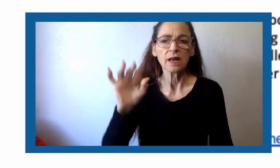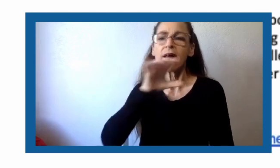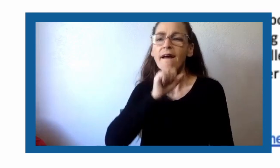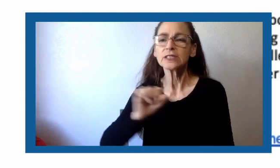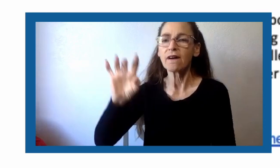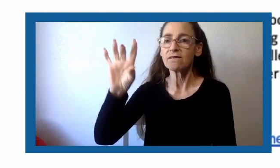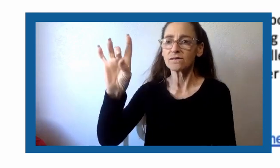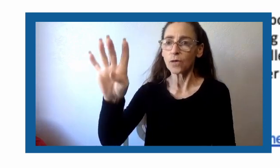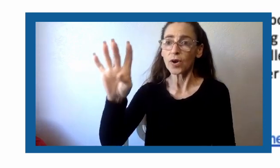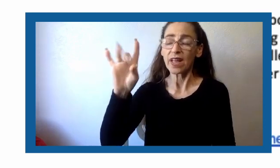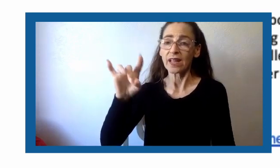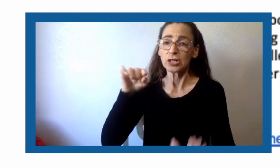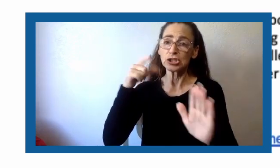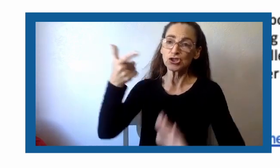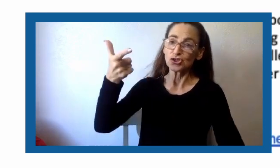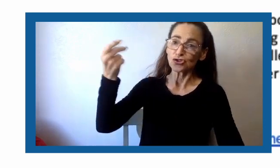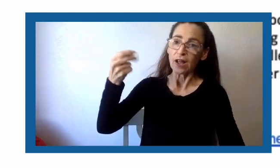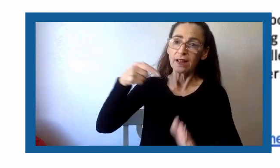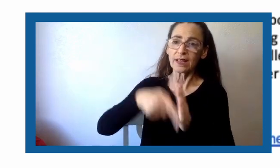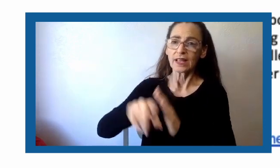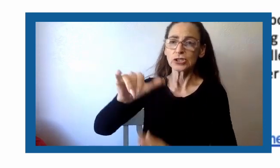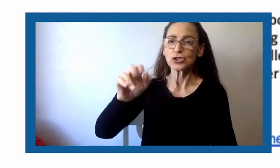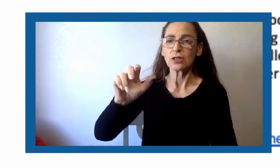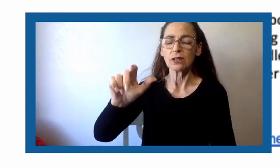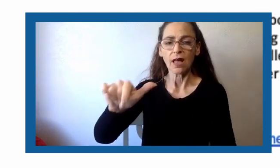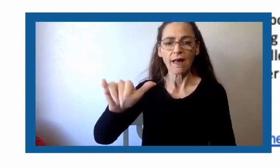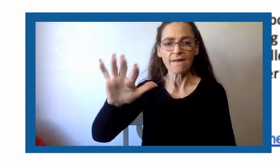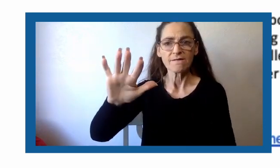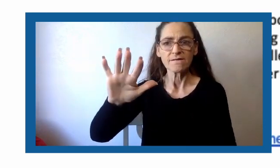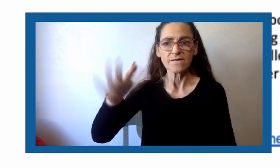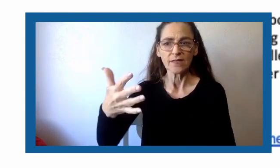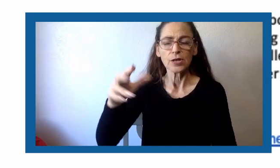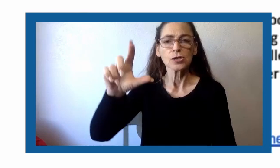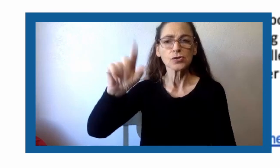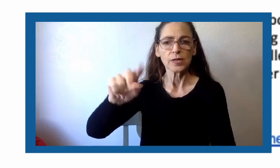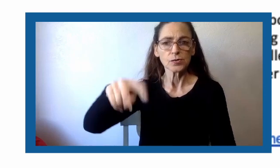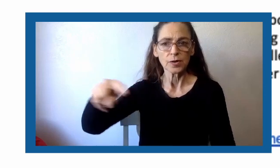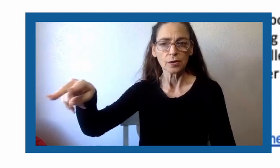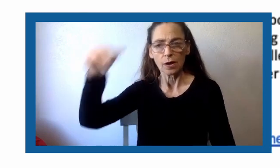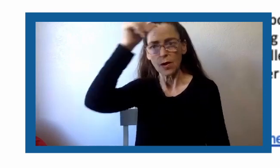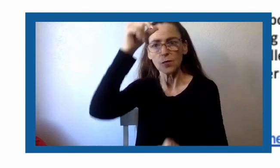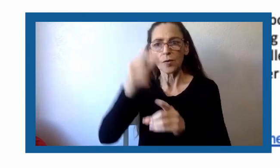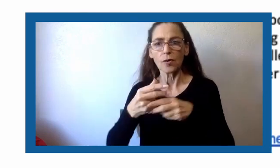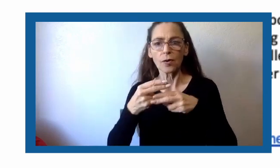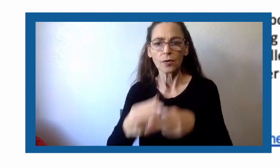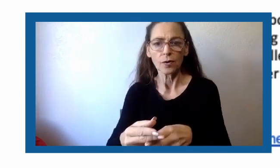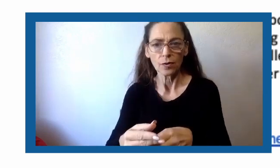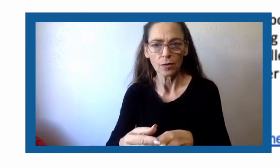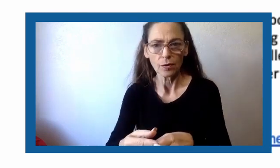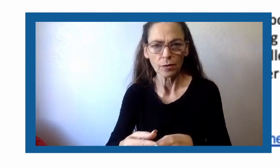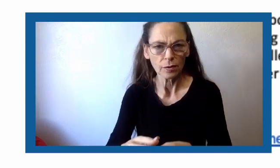old, which was shot and killed on July 5th, 2022. On social media, her brother called her his oldest